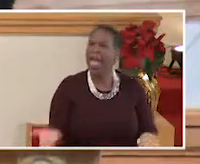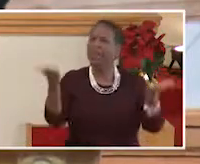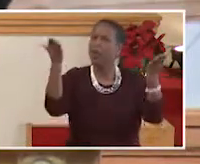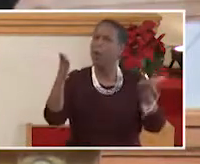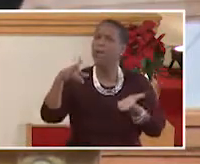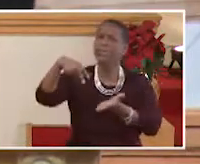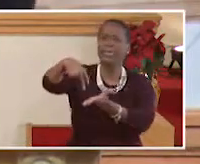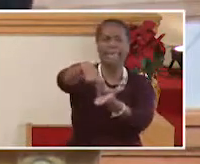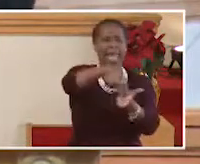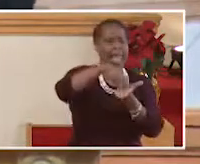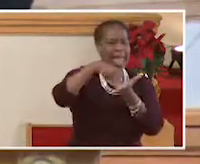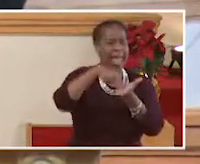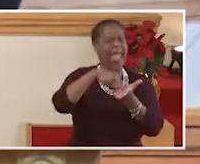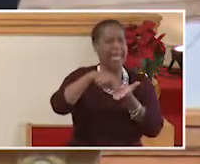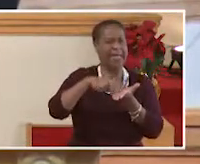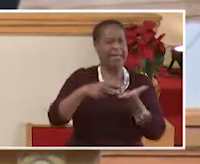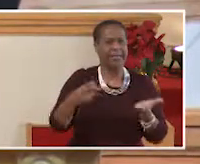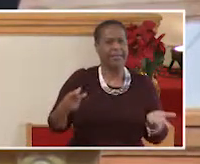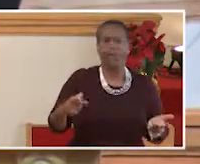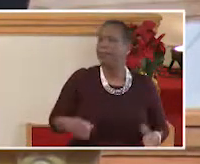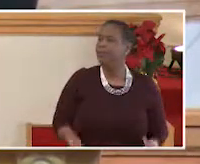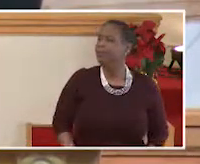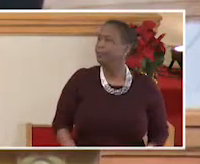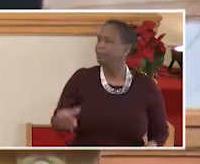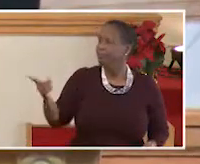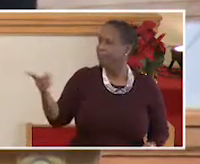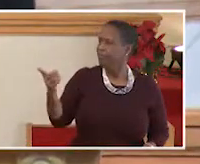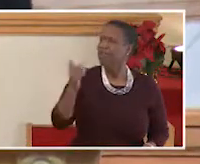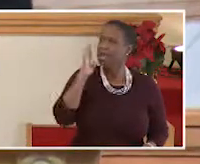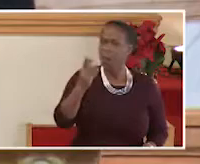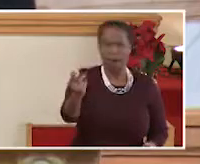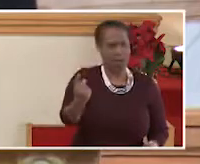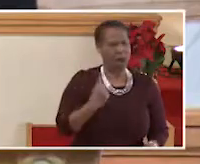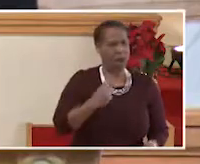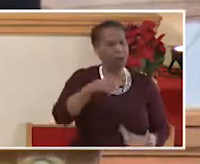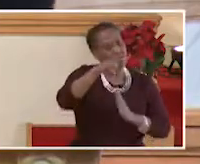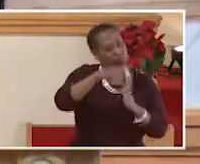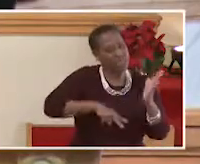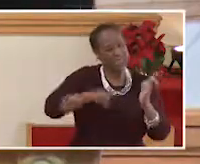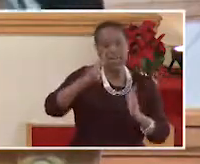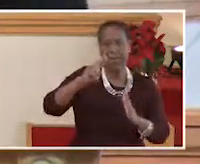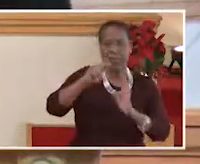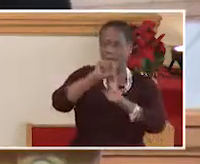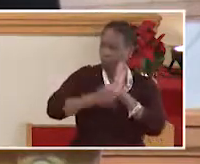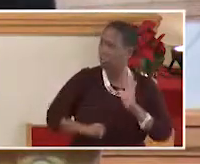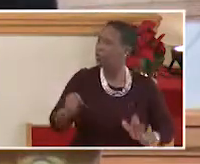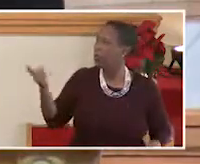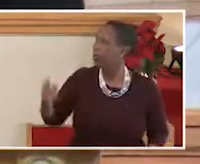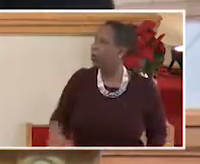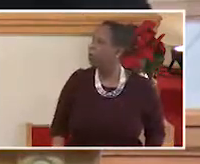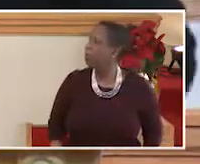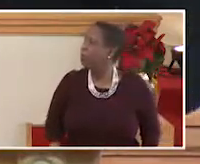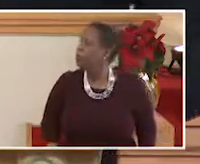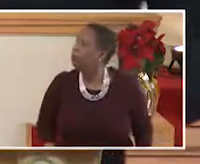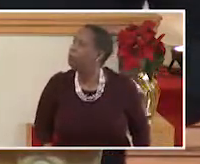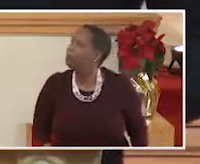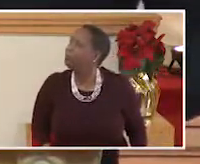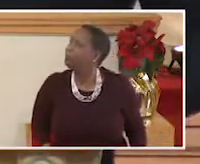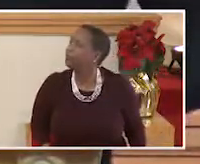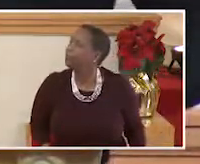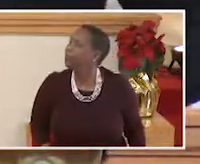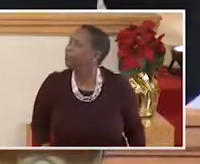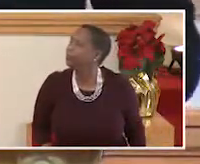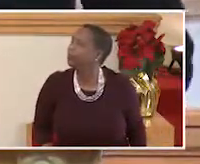feet as Isaiah Wright comes to read our scripture. Amen. Can you give God a hand clap of praise as he comes to